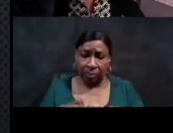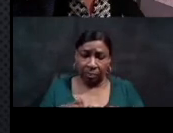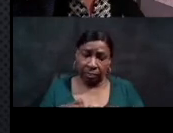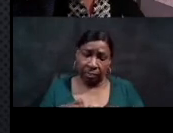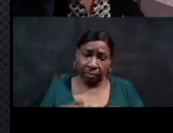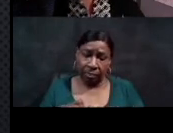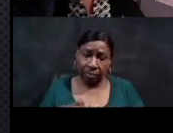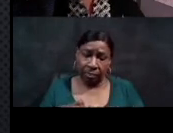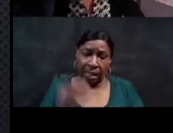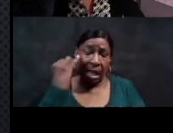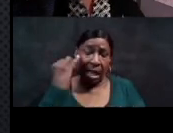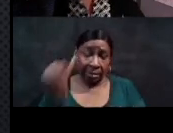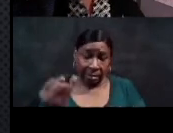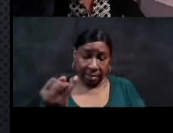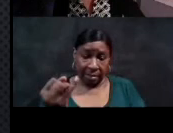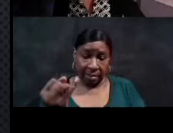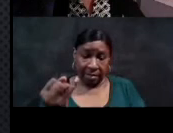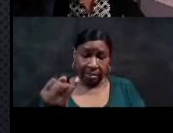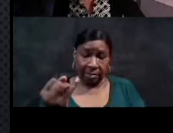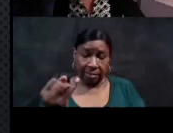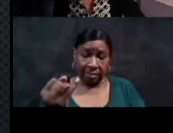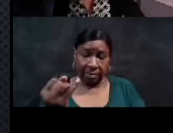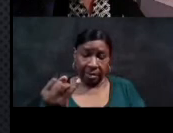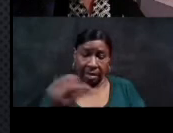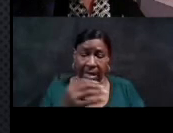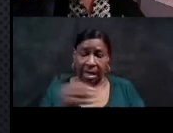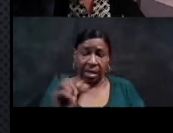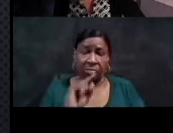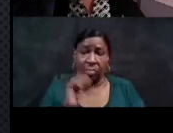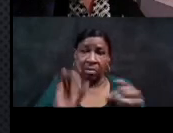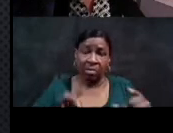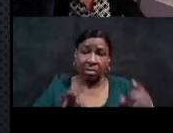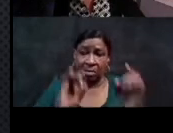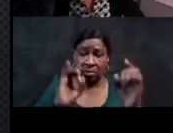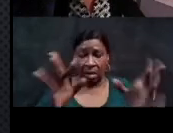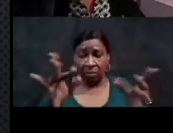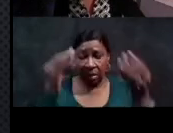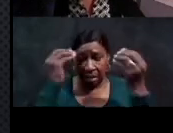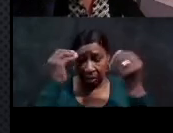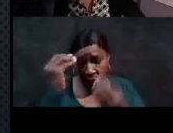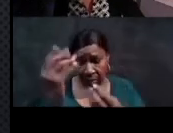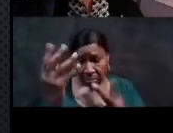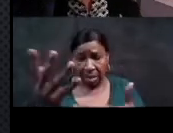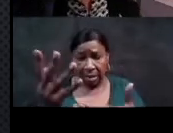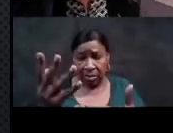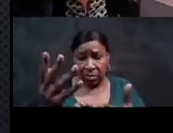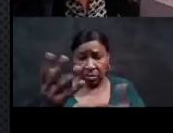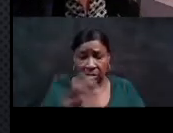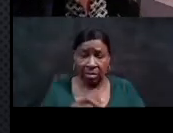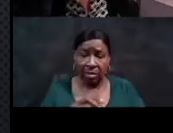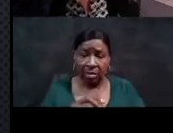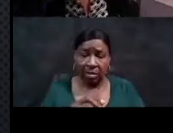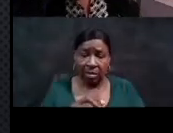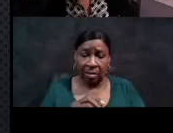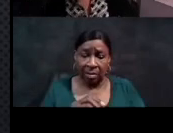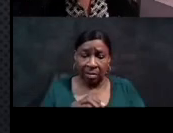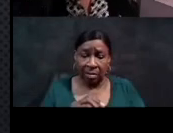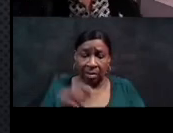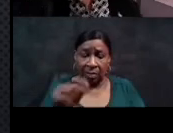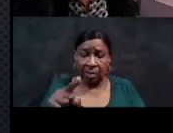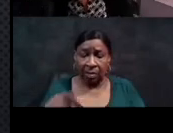persistent ideology and incredible material infrastructure of